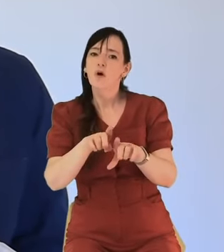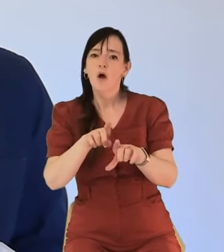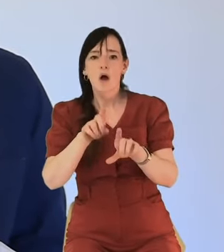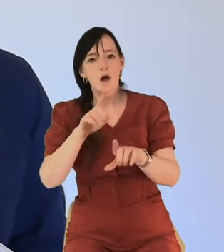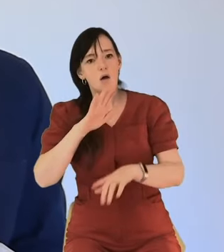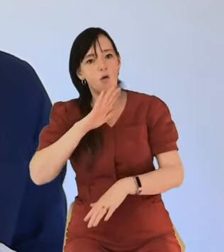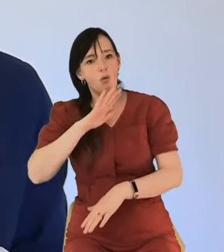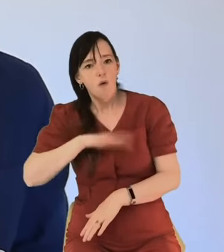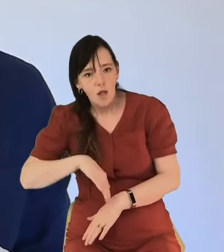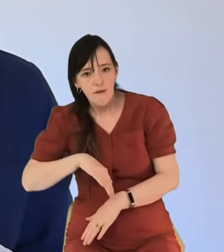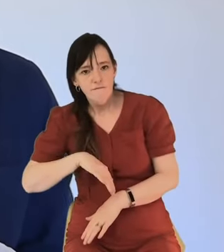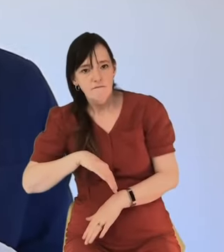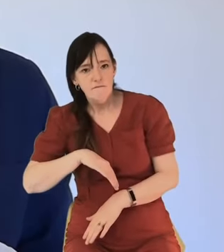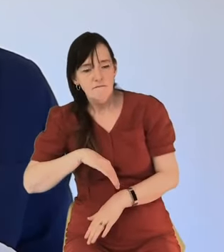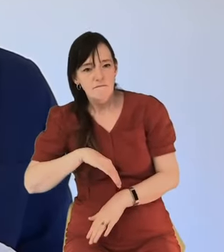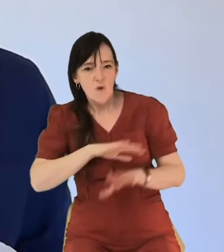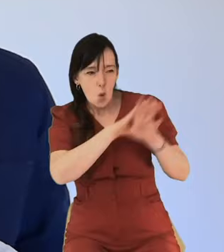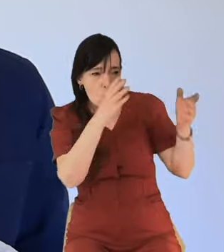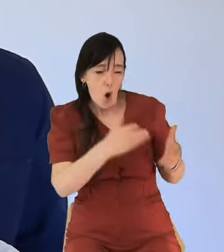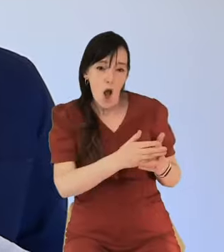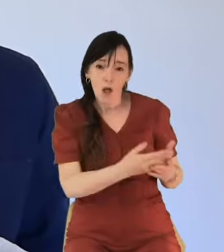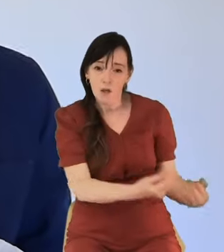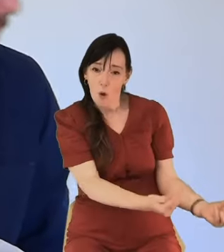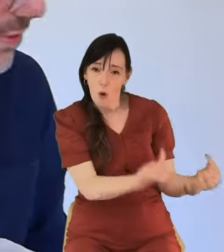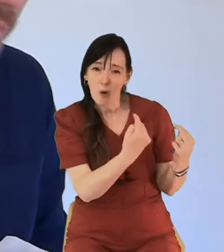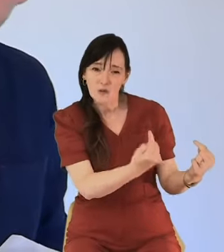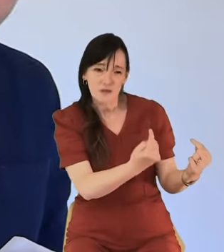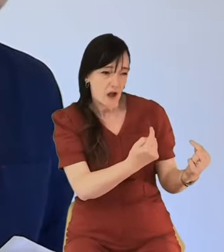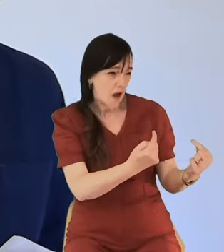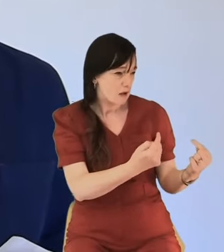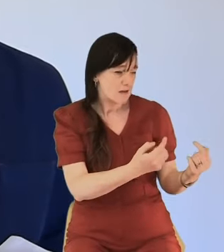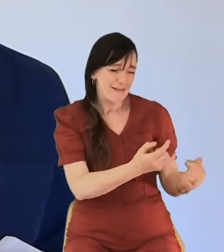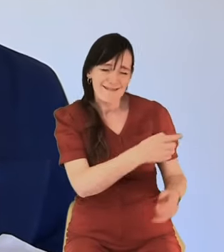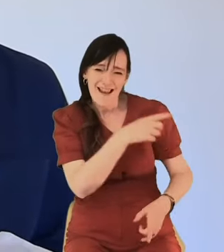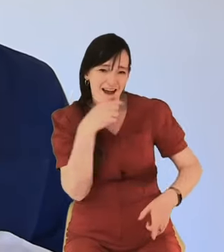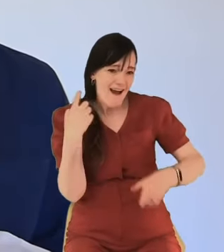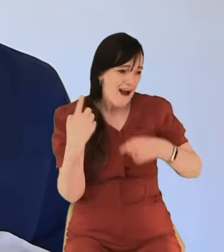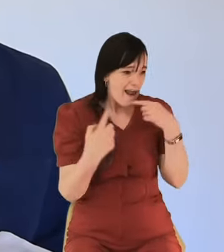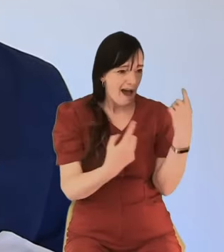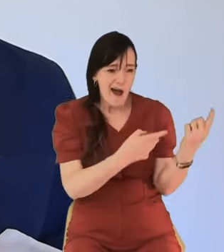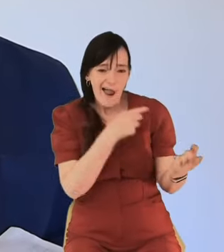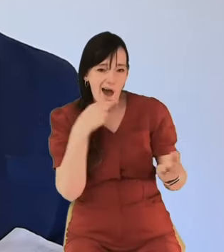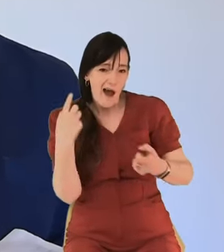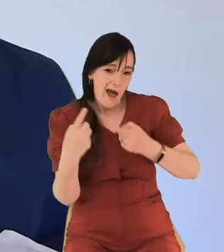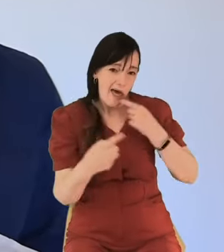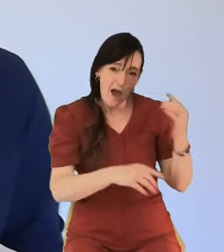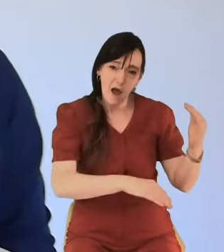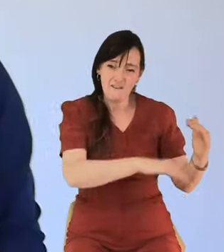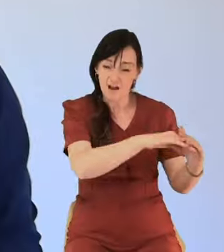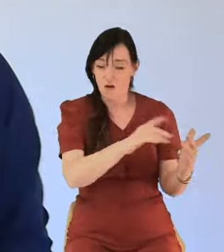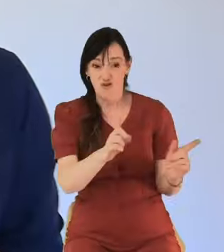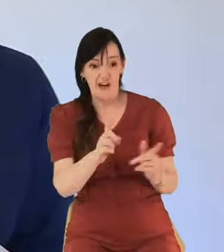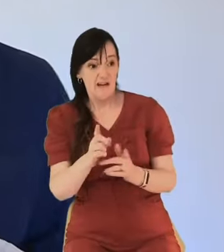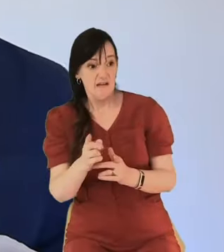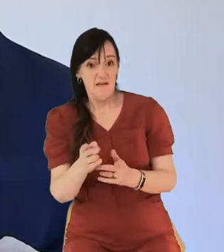A hostile world, awash with lies. By myself,